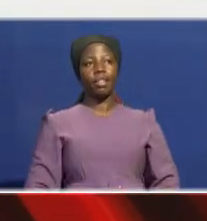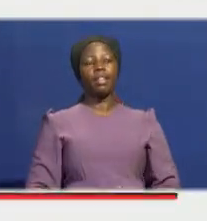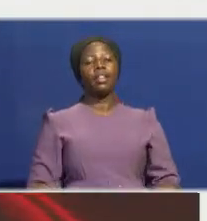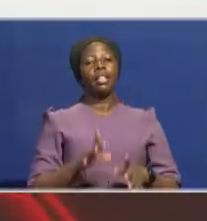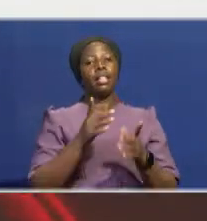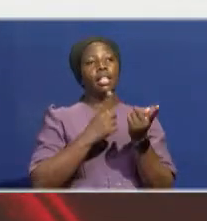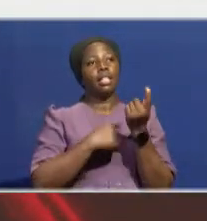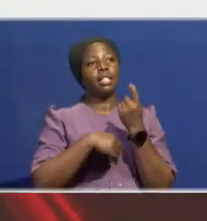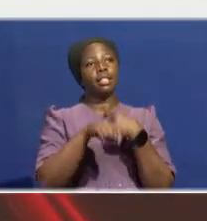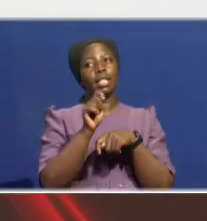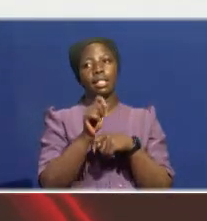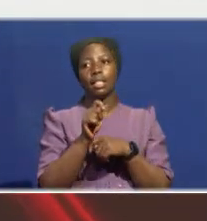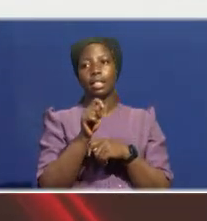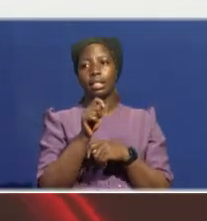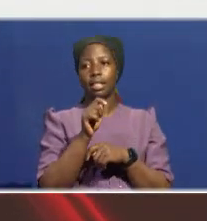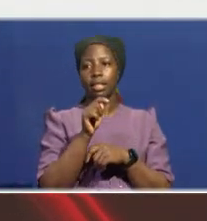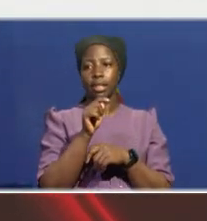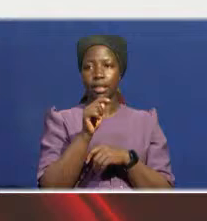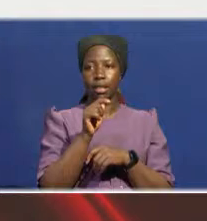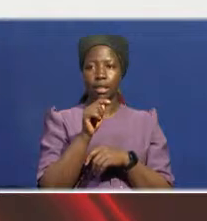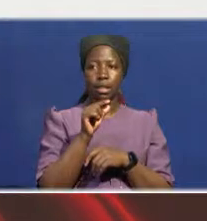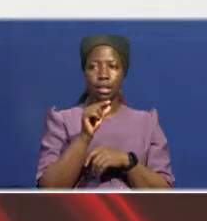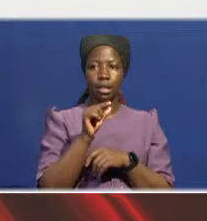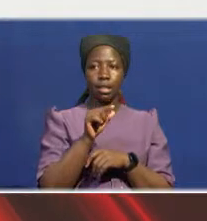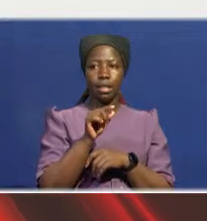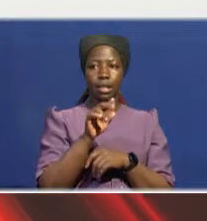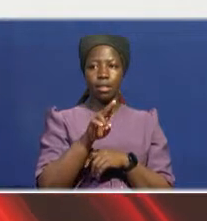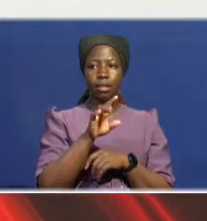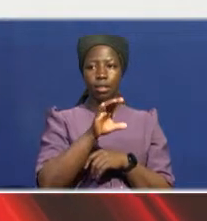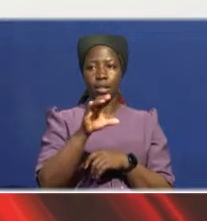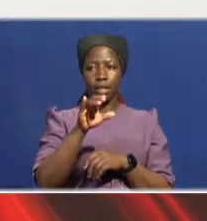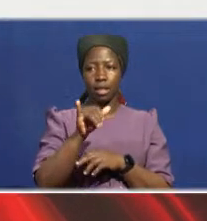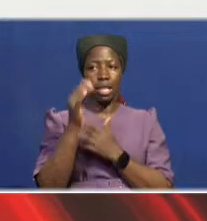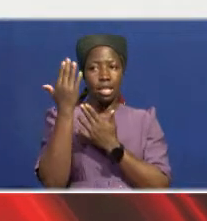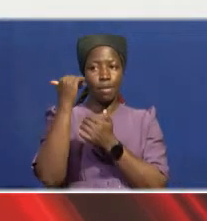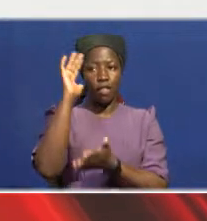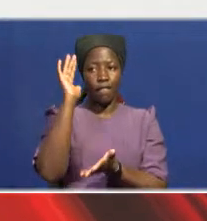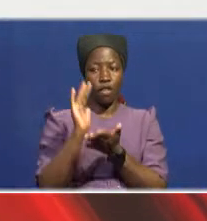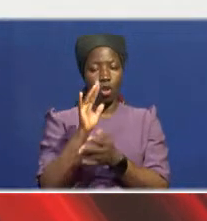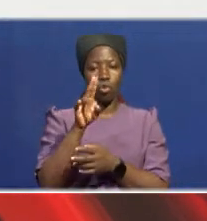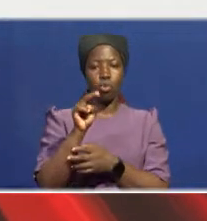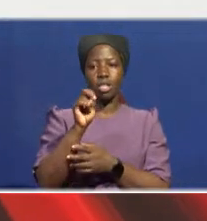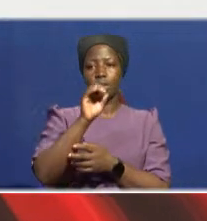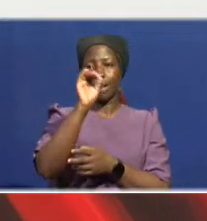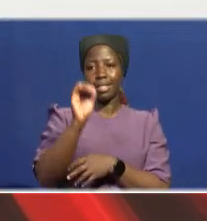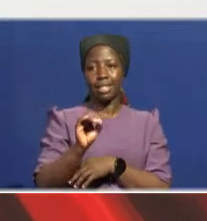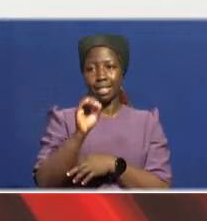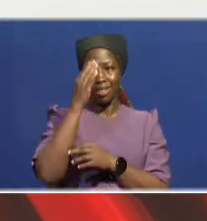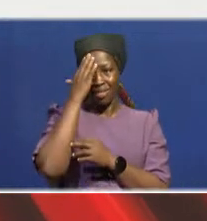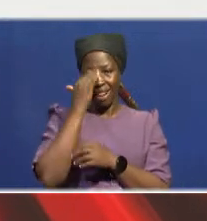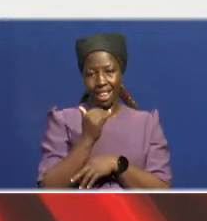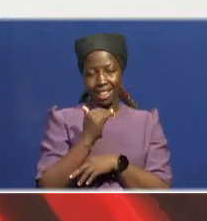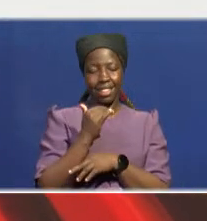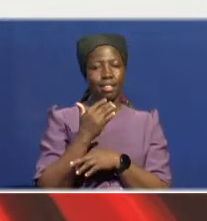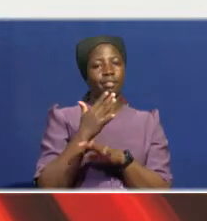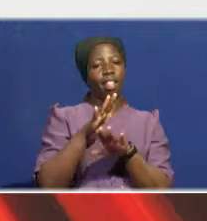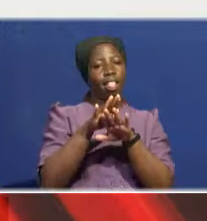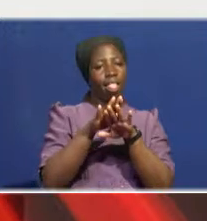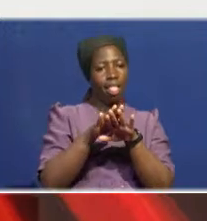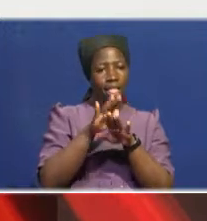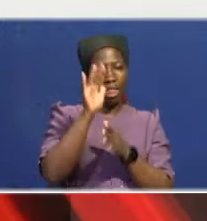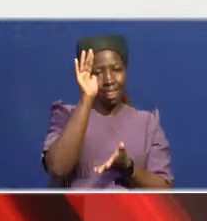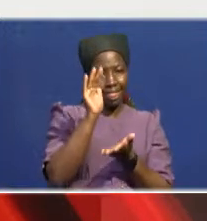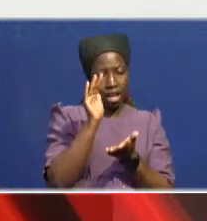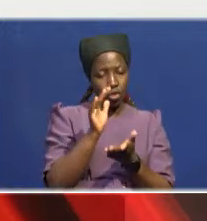Sales at Gucci are expected to fall by 20% in the first quarter due to the slowdown in Asia, according to